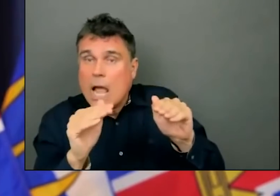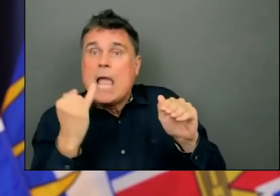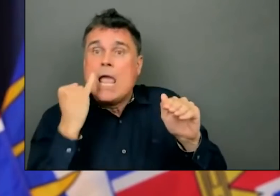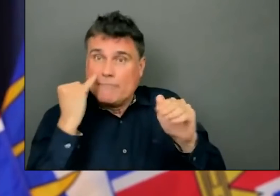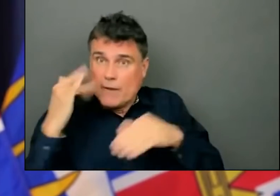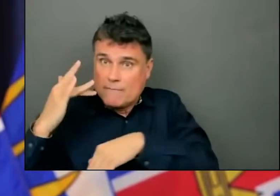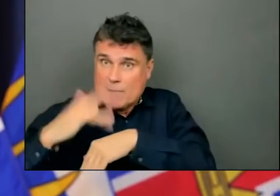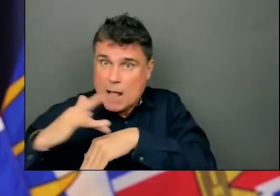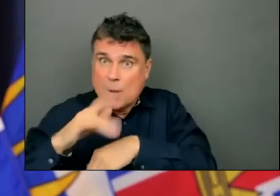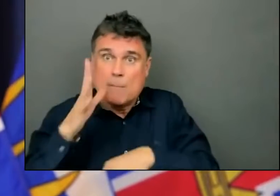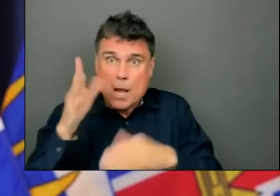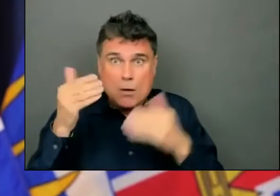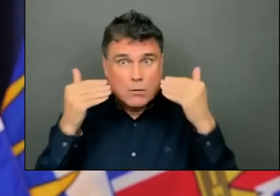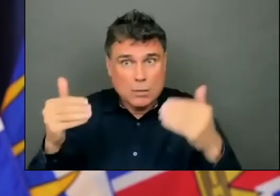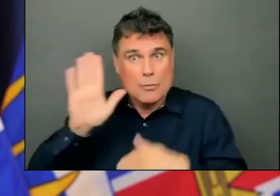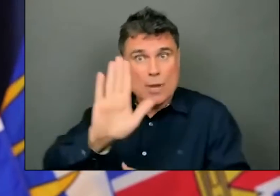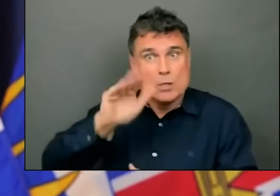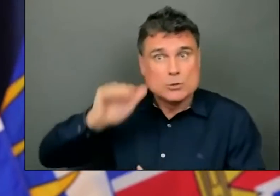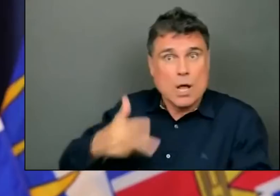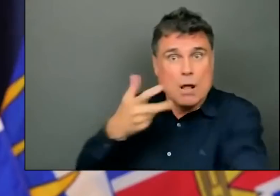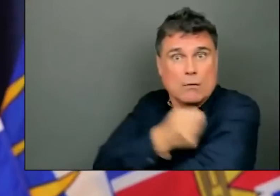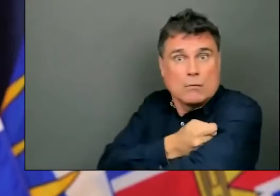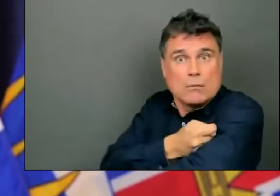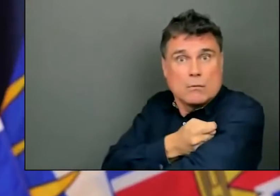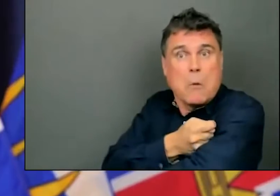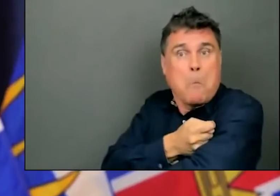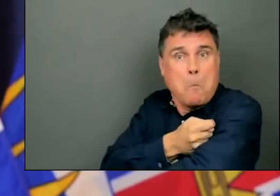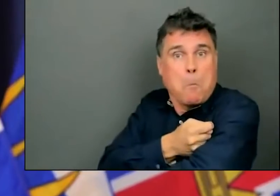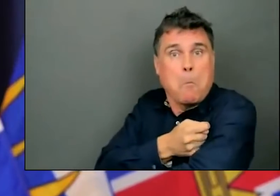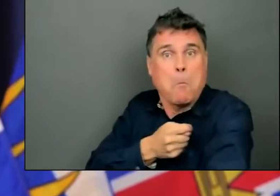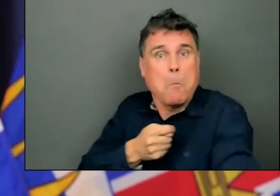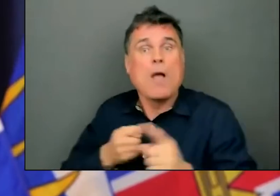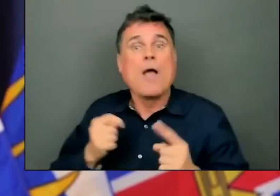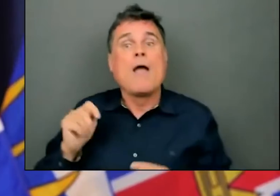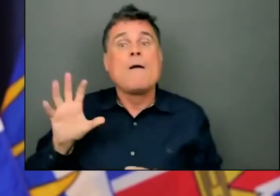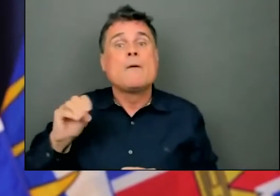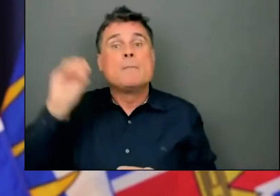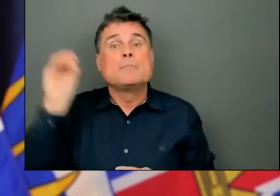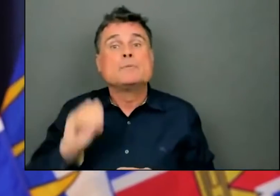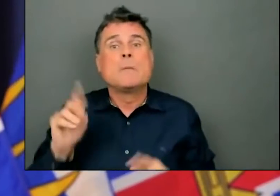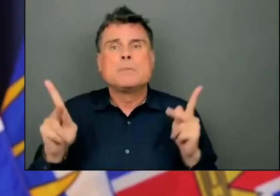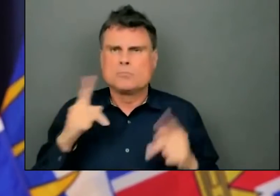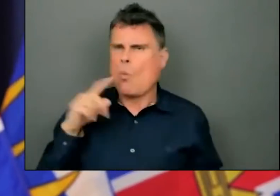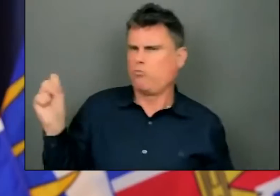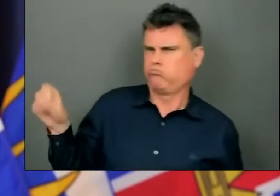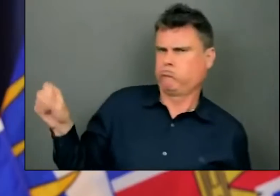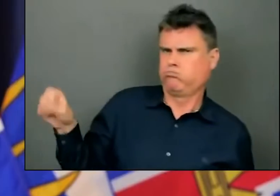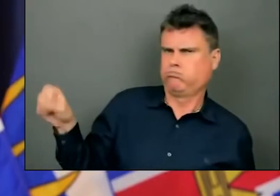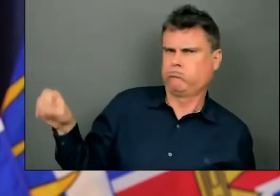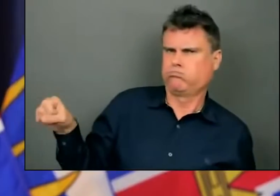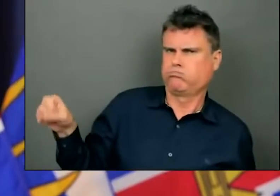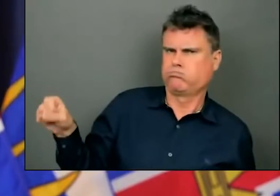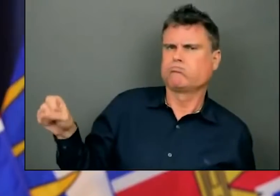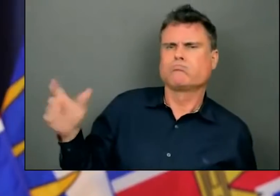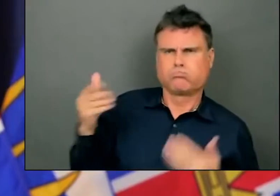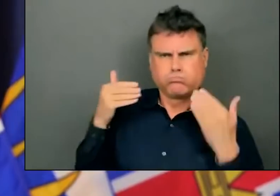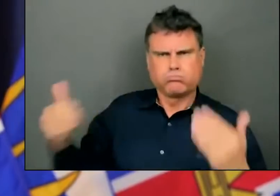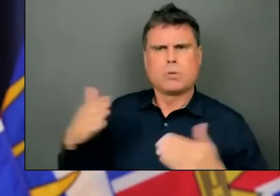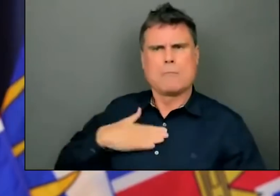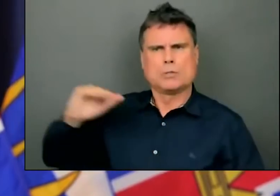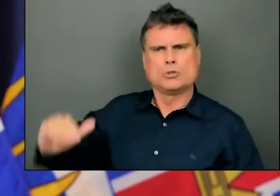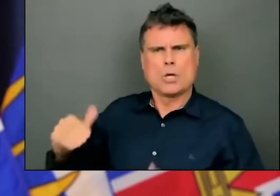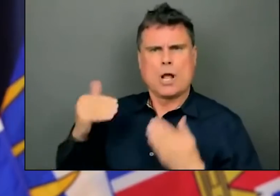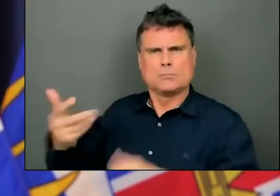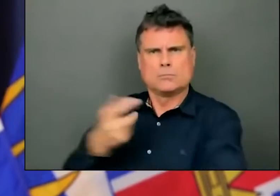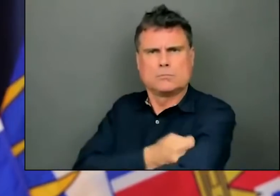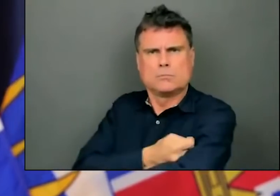that about 50% of parents were going to sign up right away. And then there was a proportion of people, 20 to 30%, who